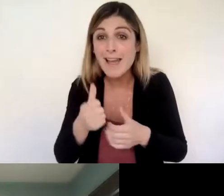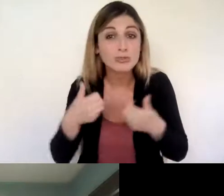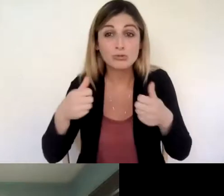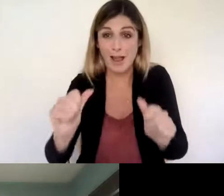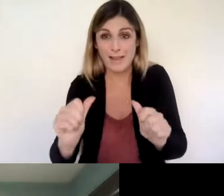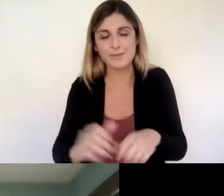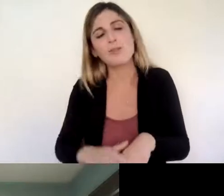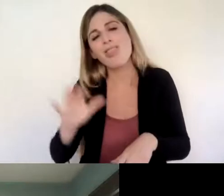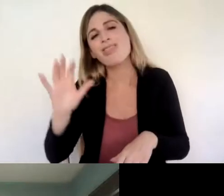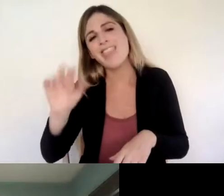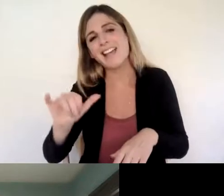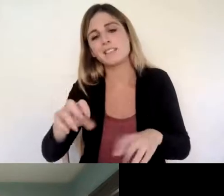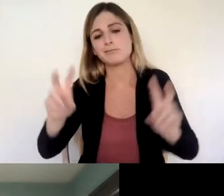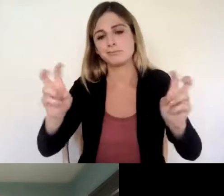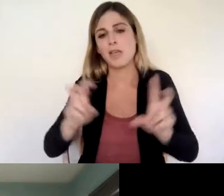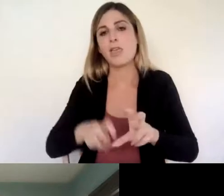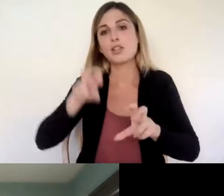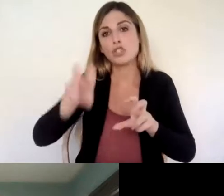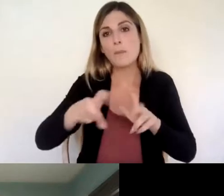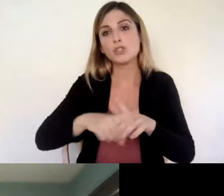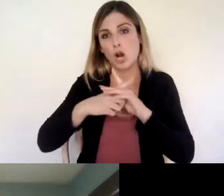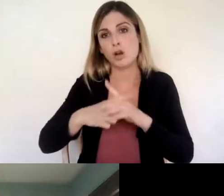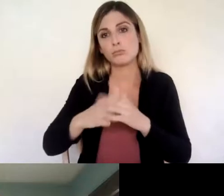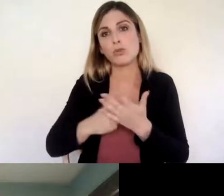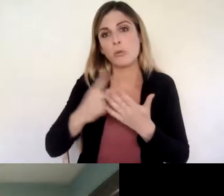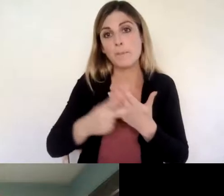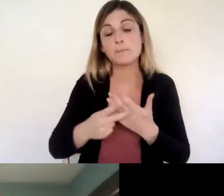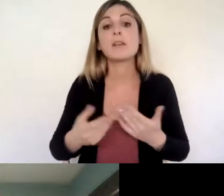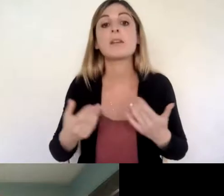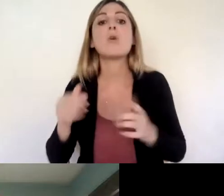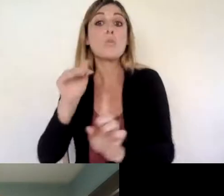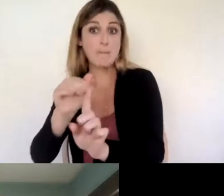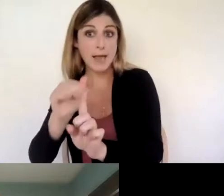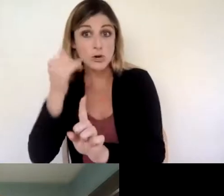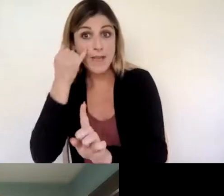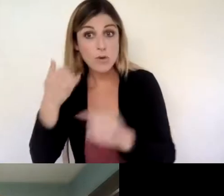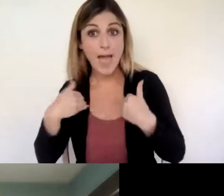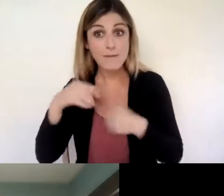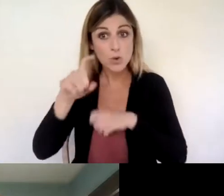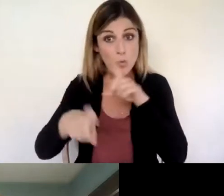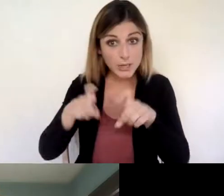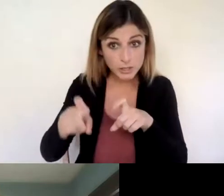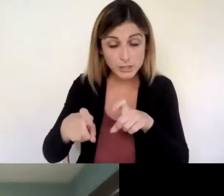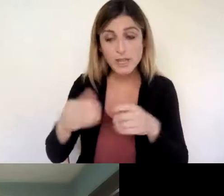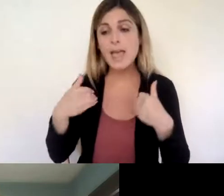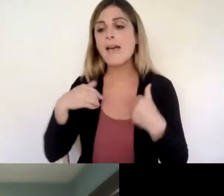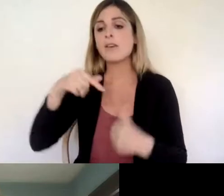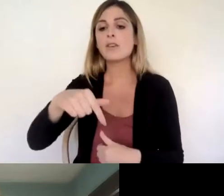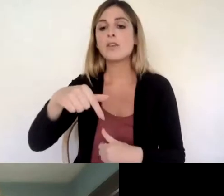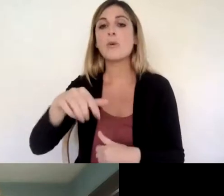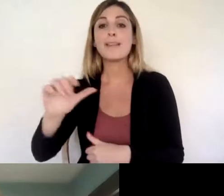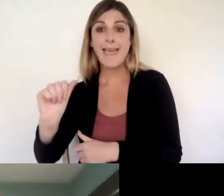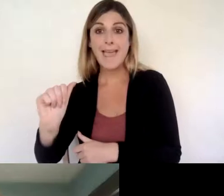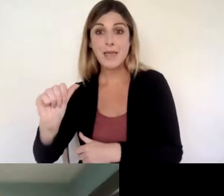a reminder, if you have any questions, you can type them into, there's a, an actual Q&A button you can click at the bottom of your screen.